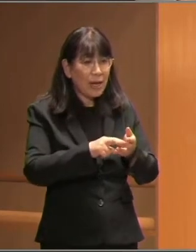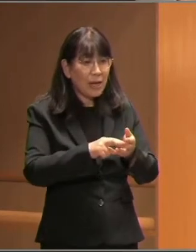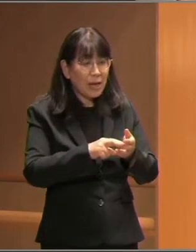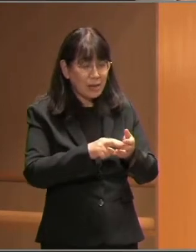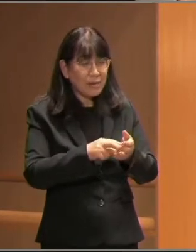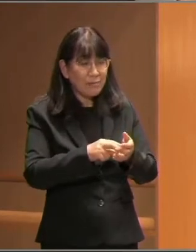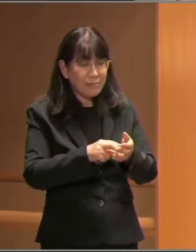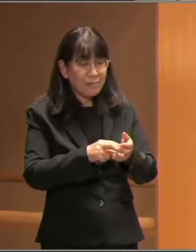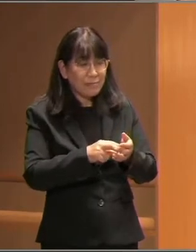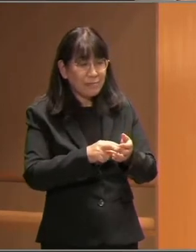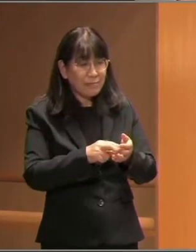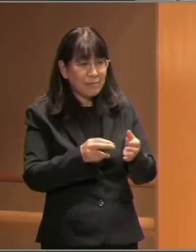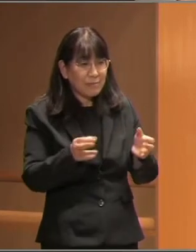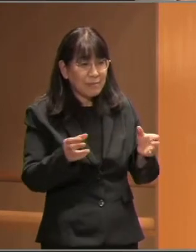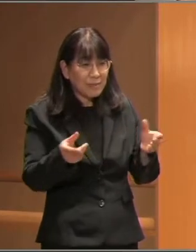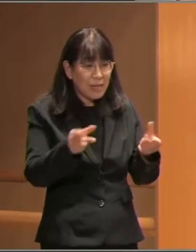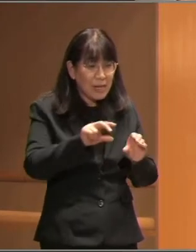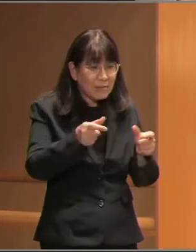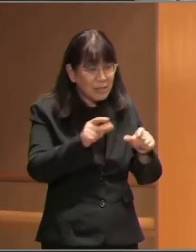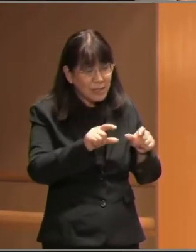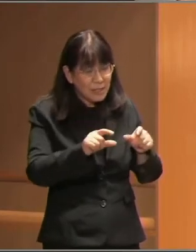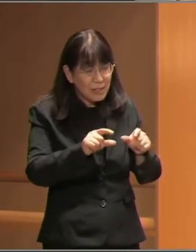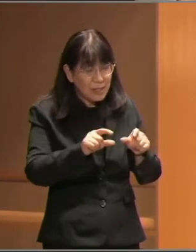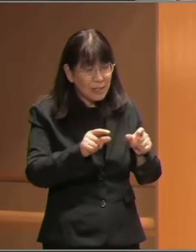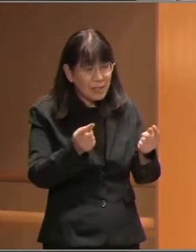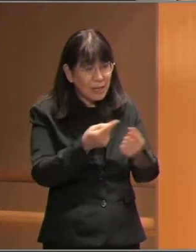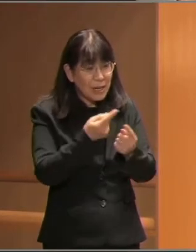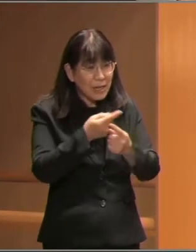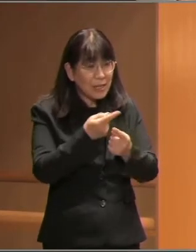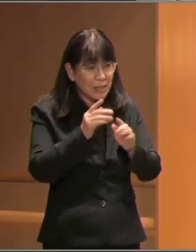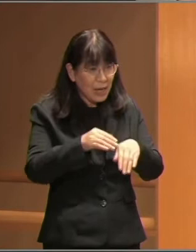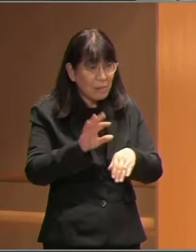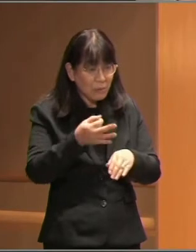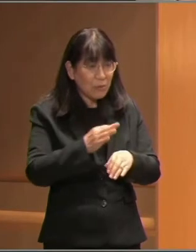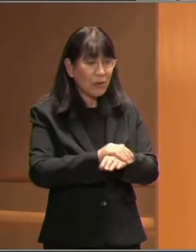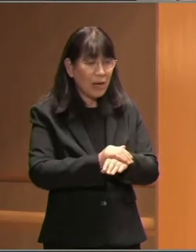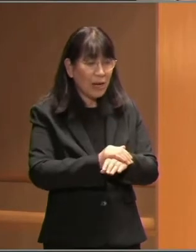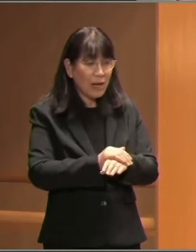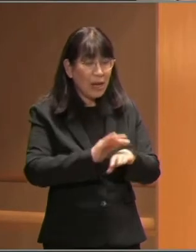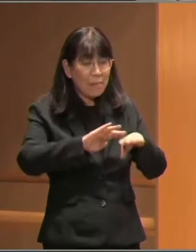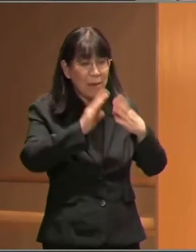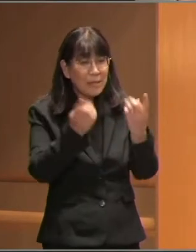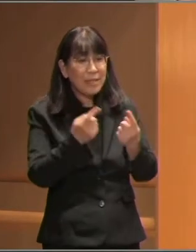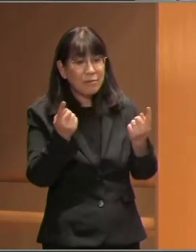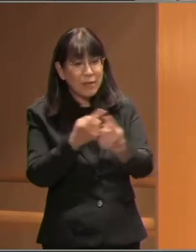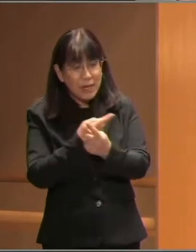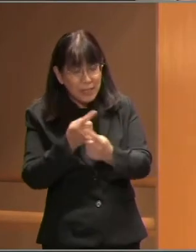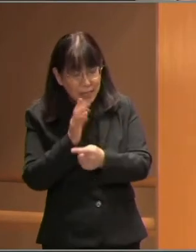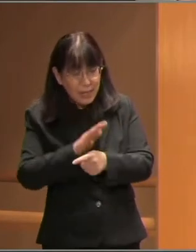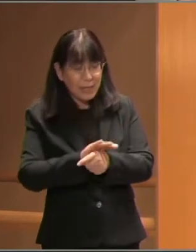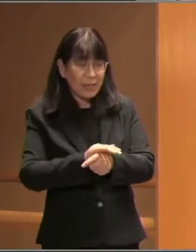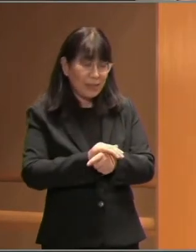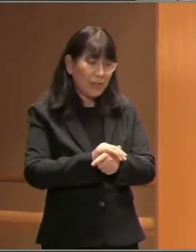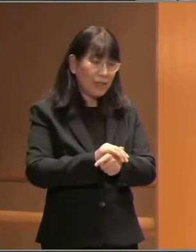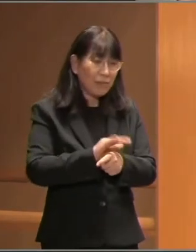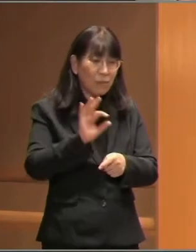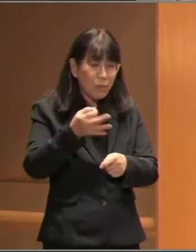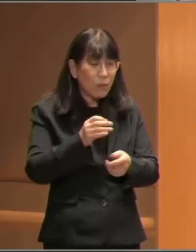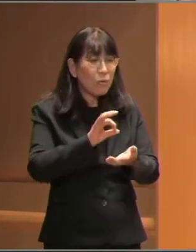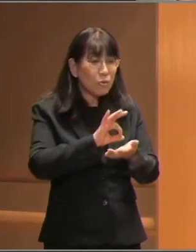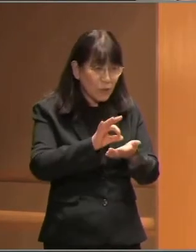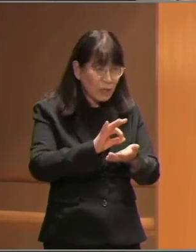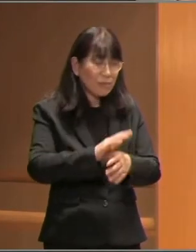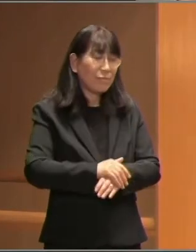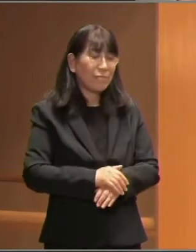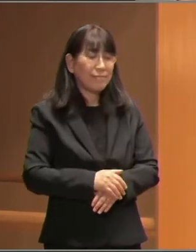chemically modified cellulose fiber, and unmodified cellulose